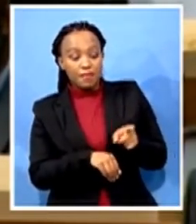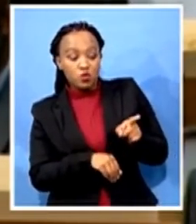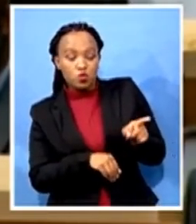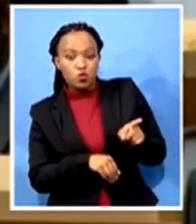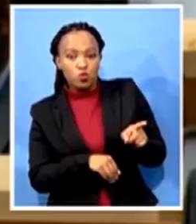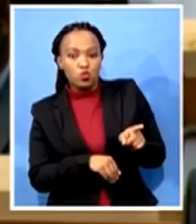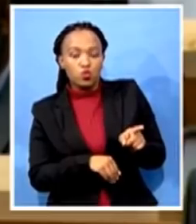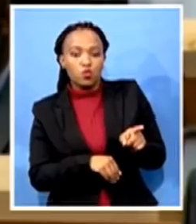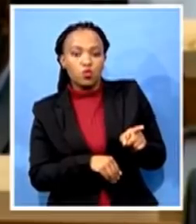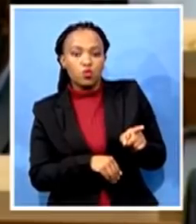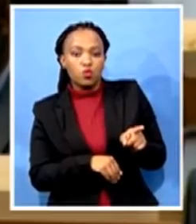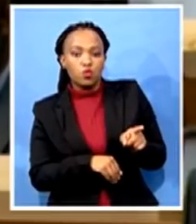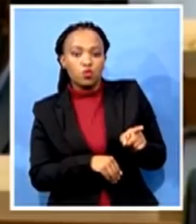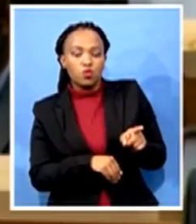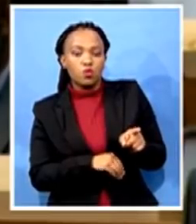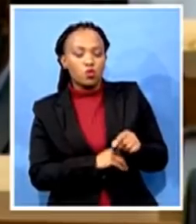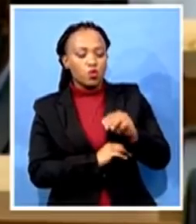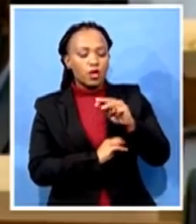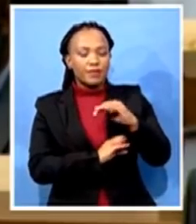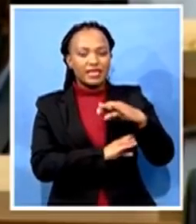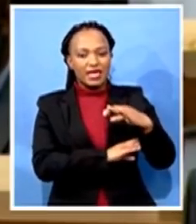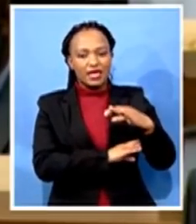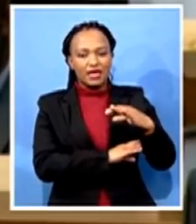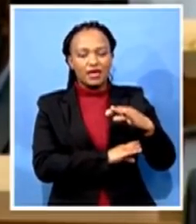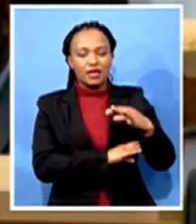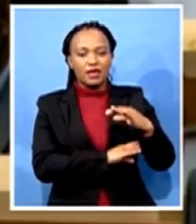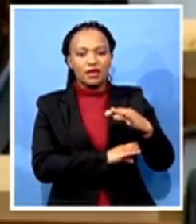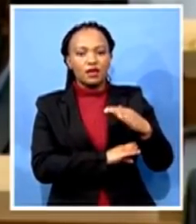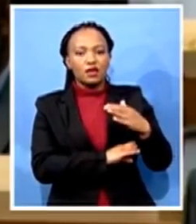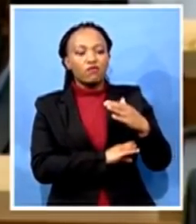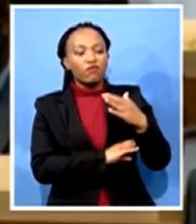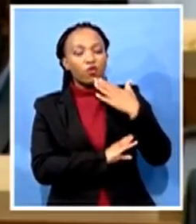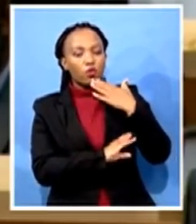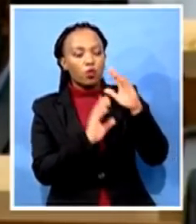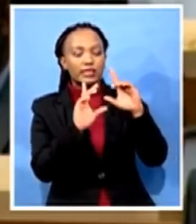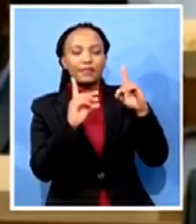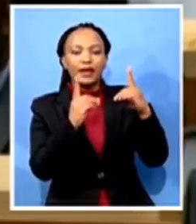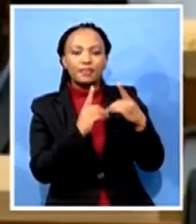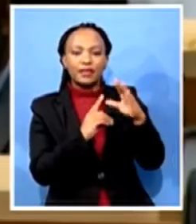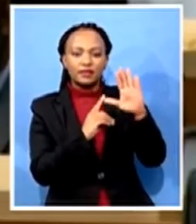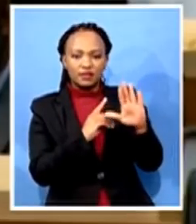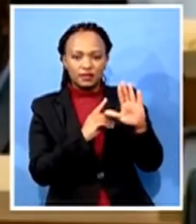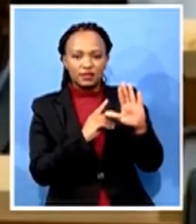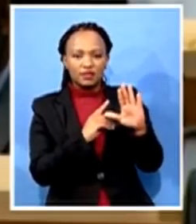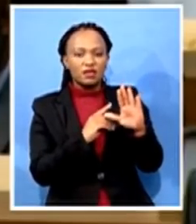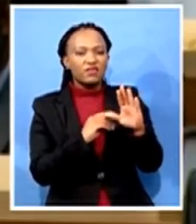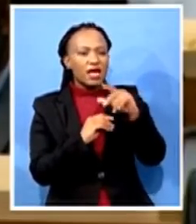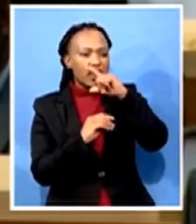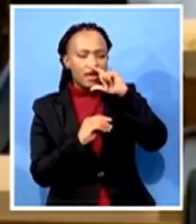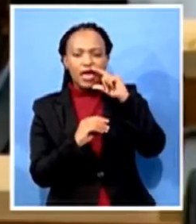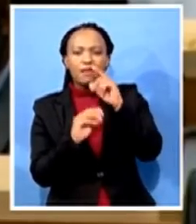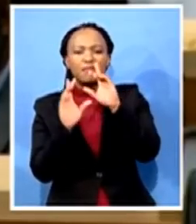for the department, which went through various name changes, but we've referred to it as the Department of